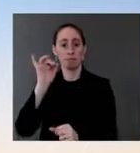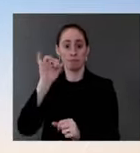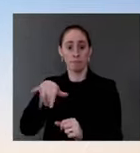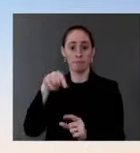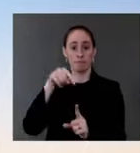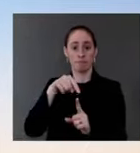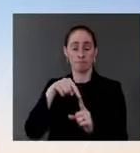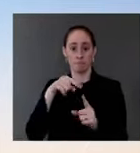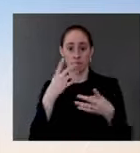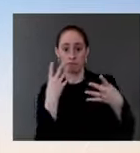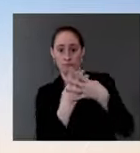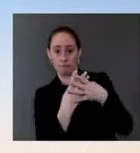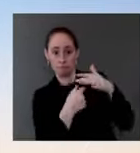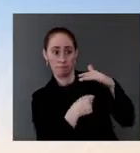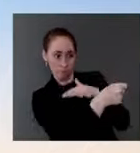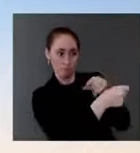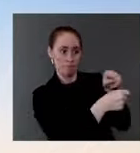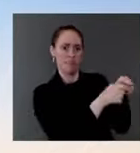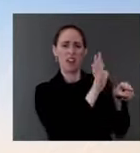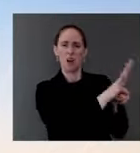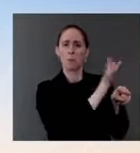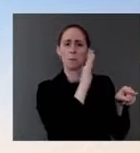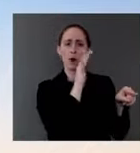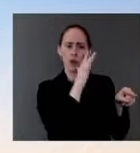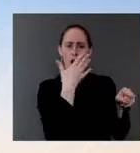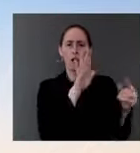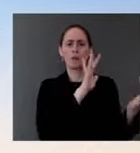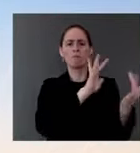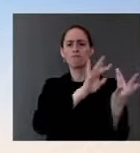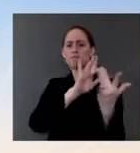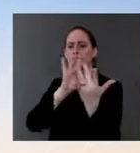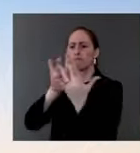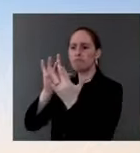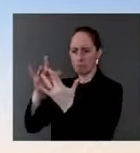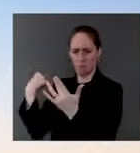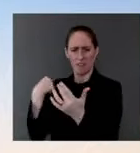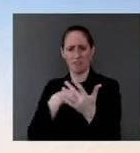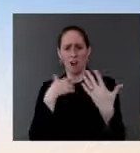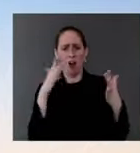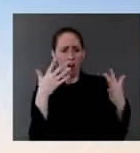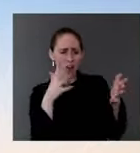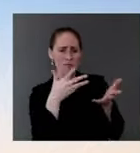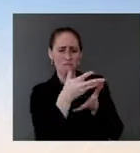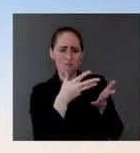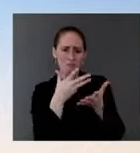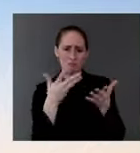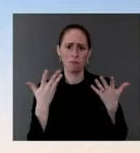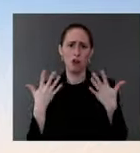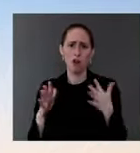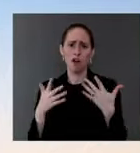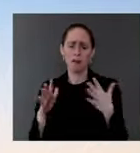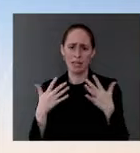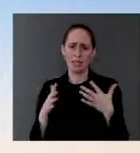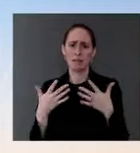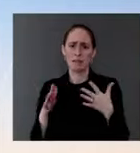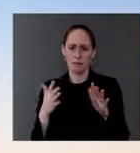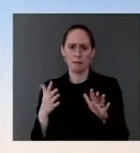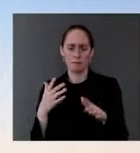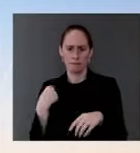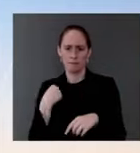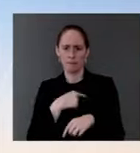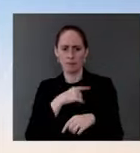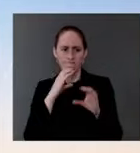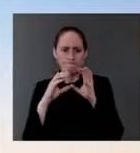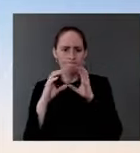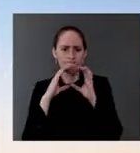times, and we are absolutely committed to closely coordinating with them, to doing everything we can from here in the United States government to bring their loved